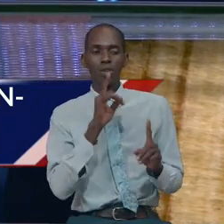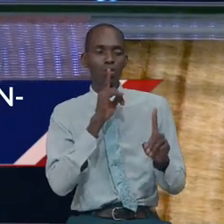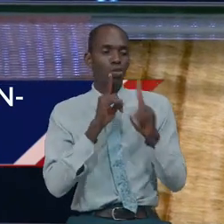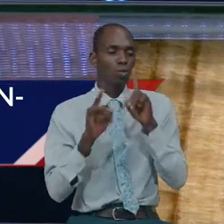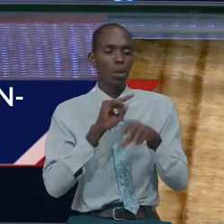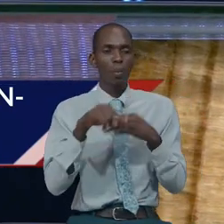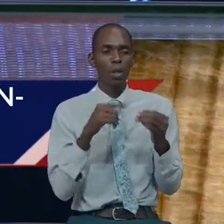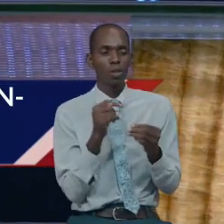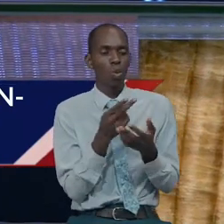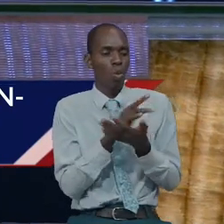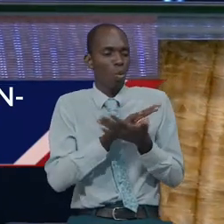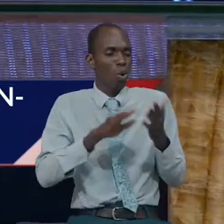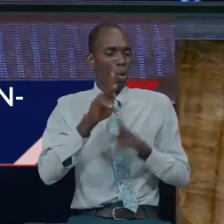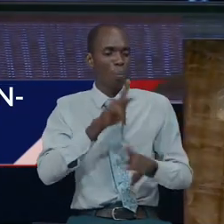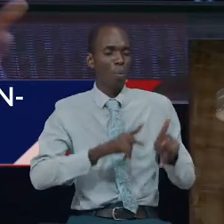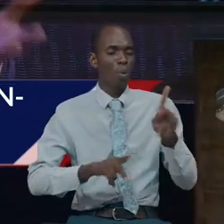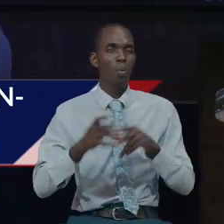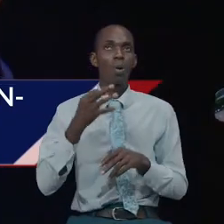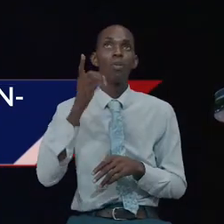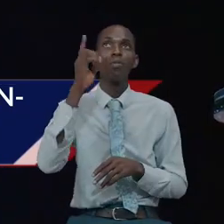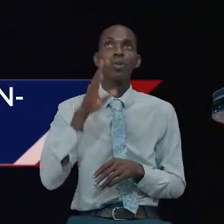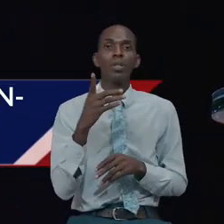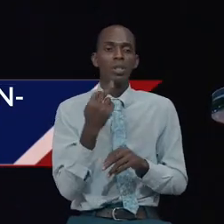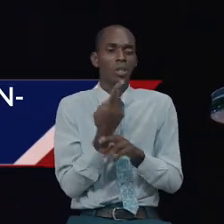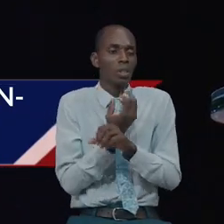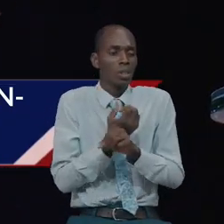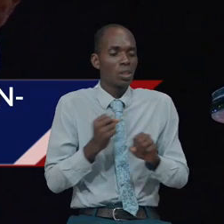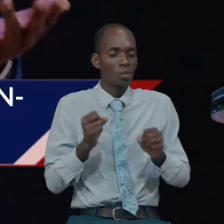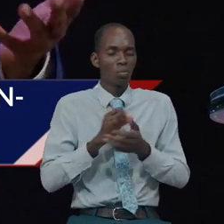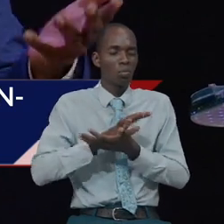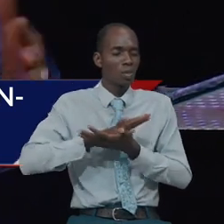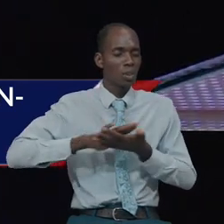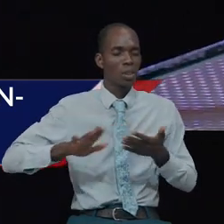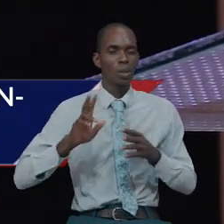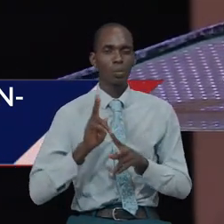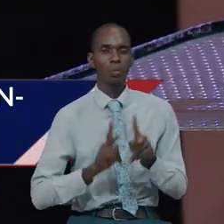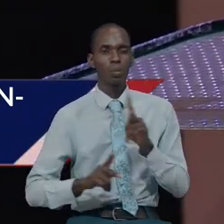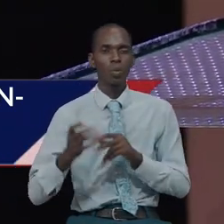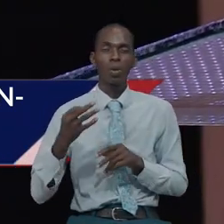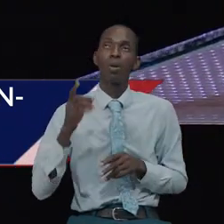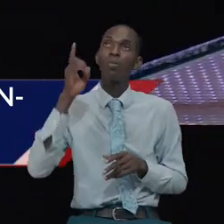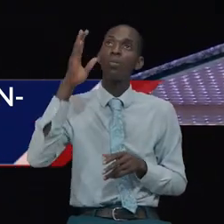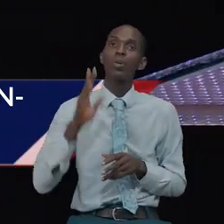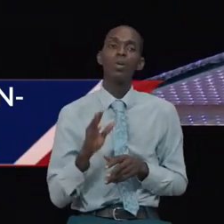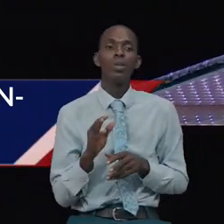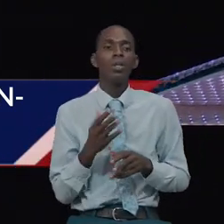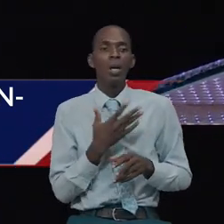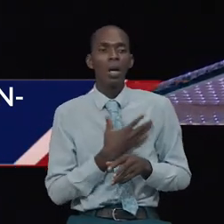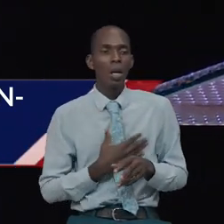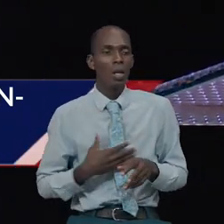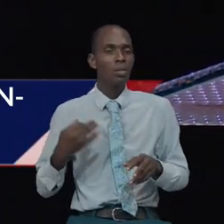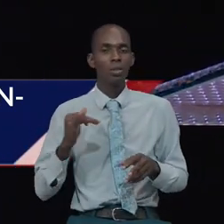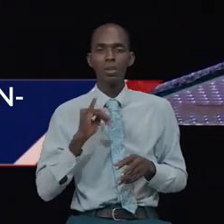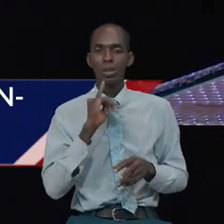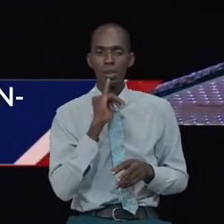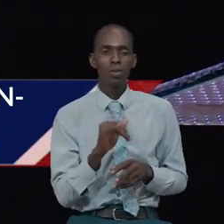the righteous people of God, the redeemed and ransomed people of God. He's talking about the people that have a part